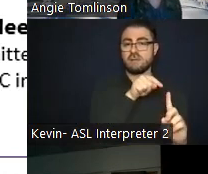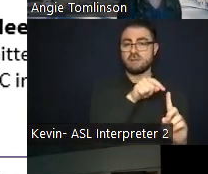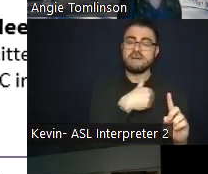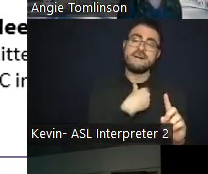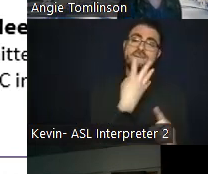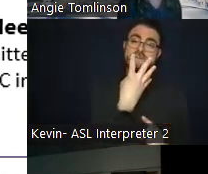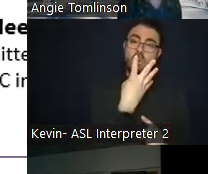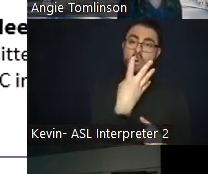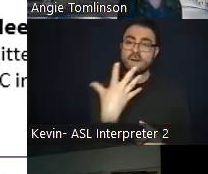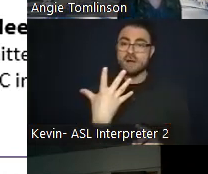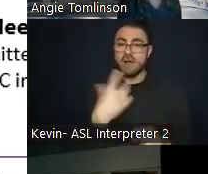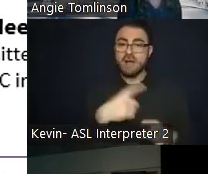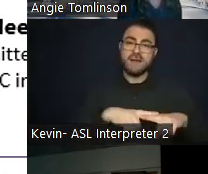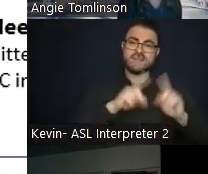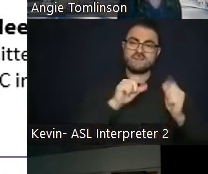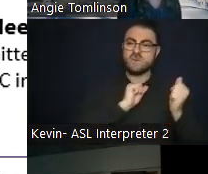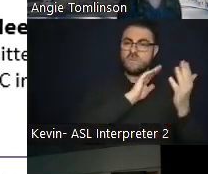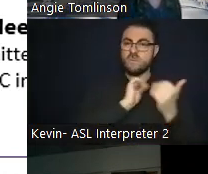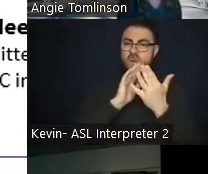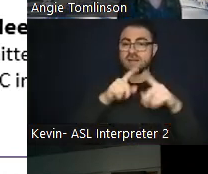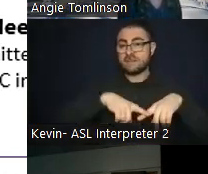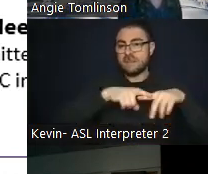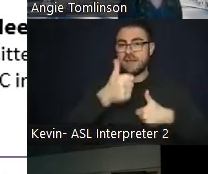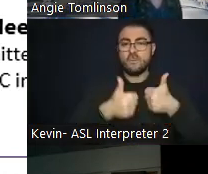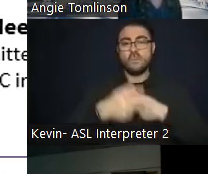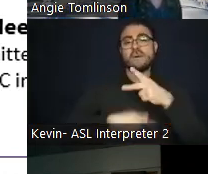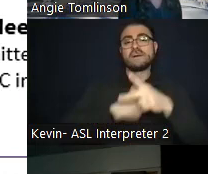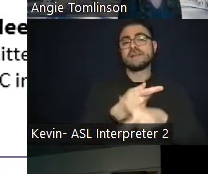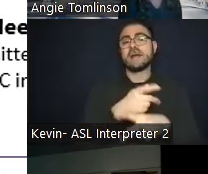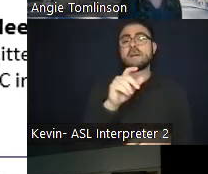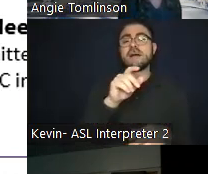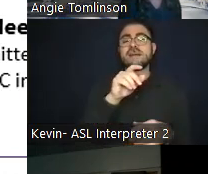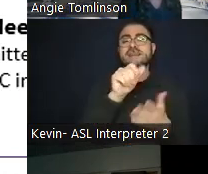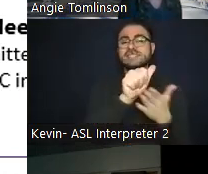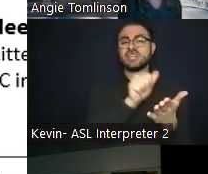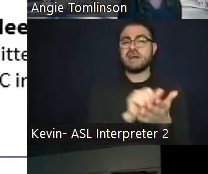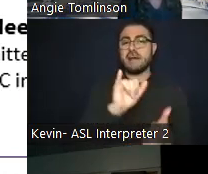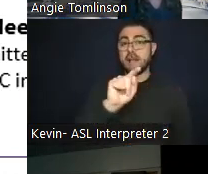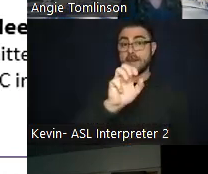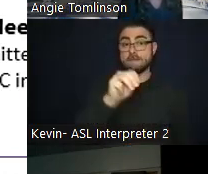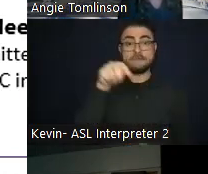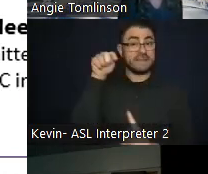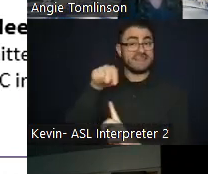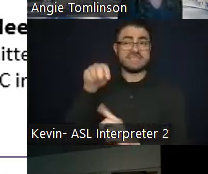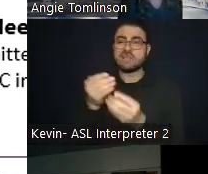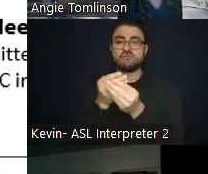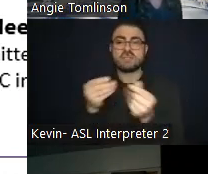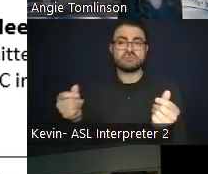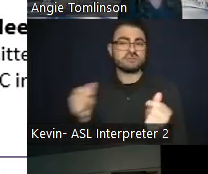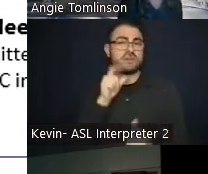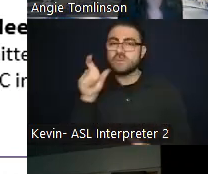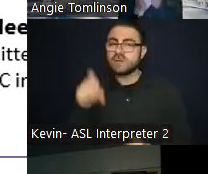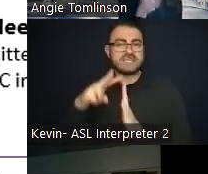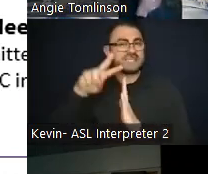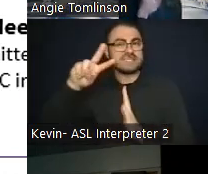different ways to do it depending on what type of agenda item it is. This would be a resolution, so it does not need a second reading. Appointments